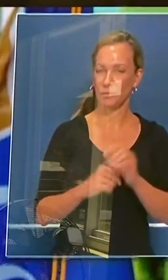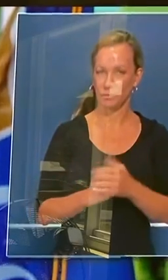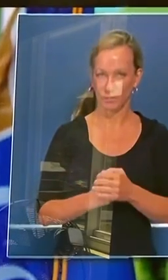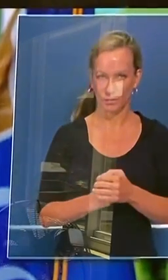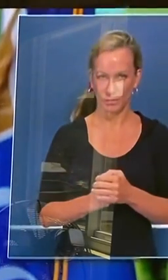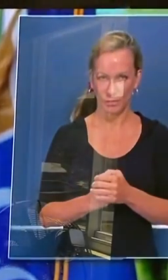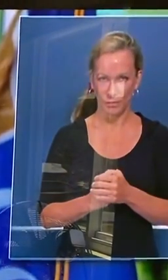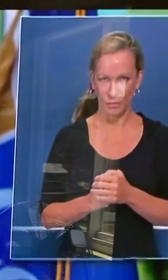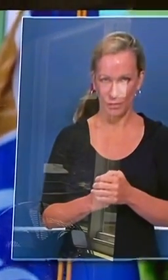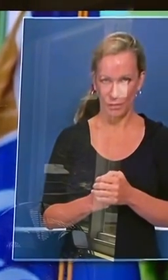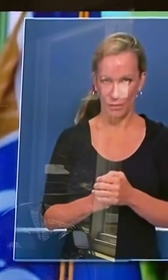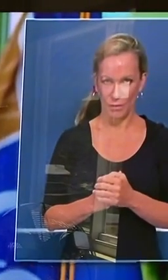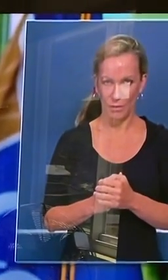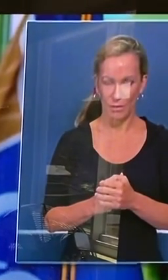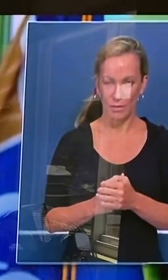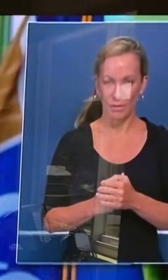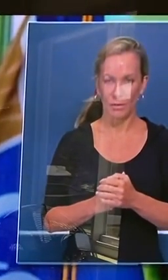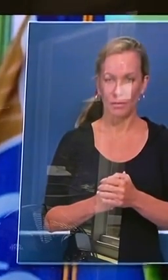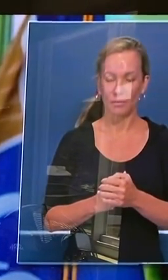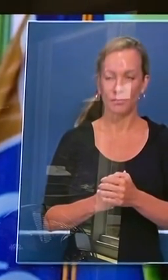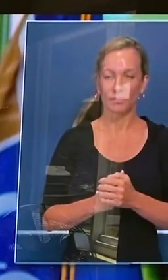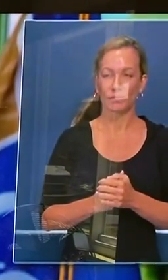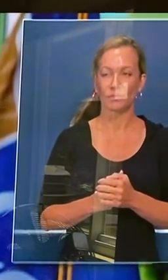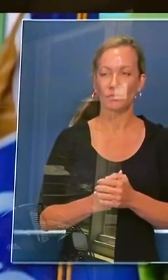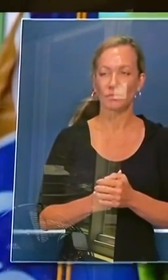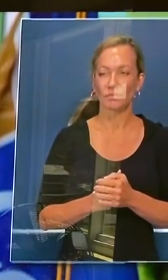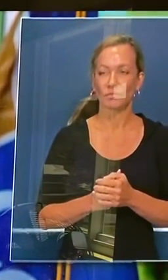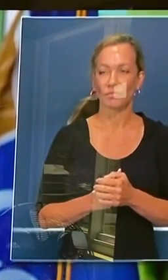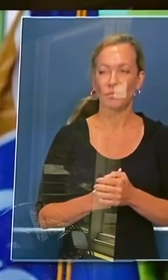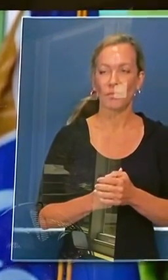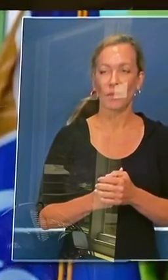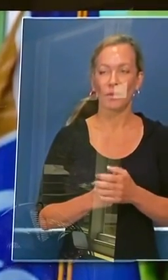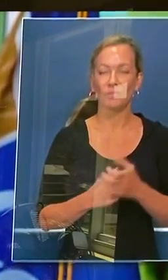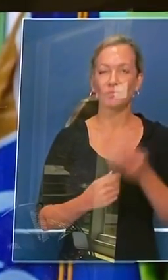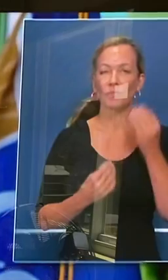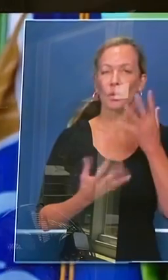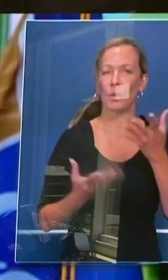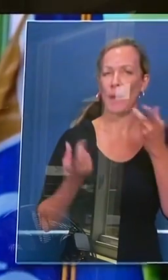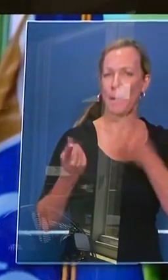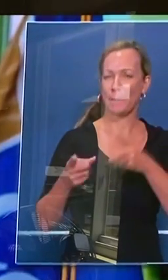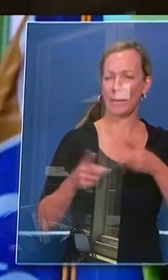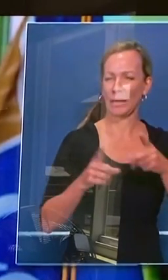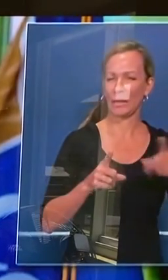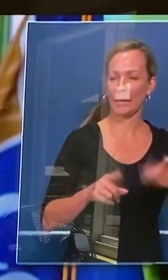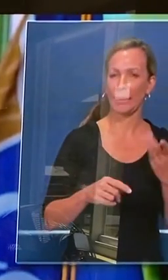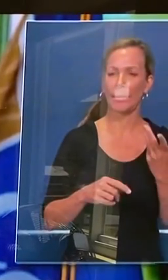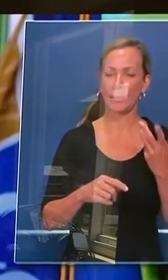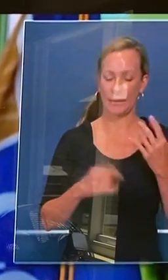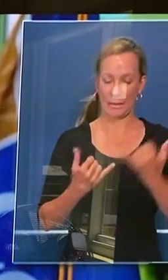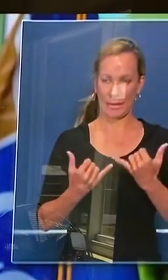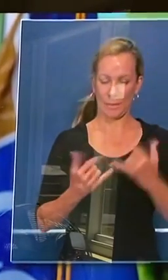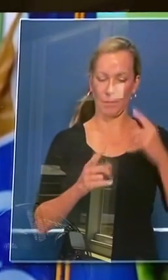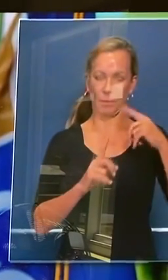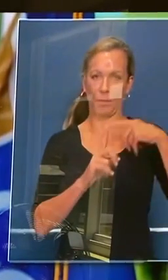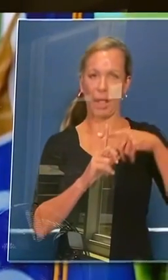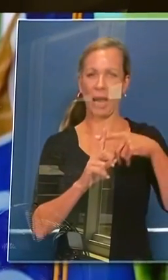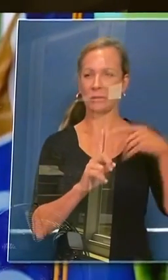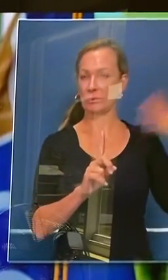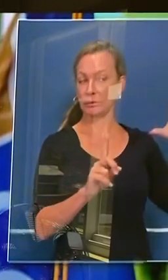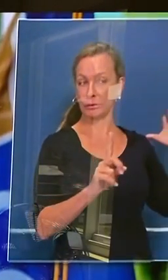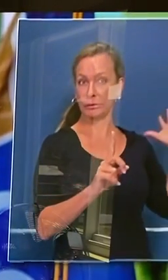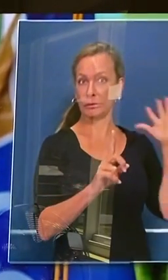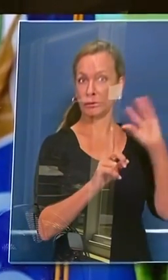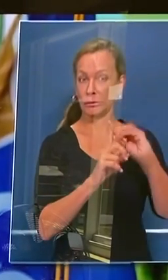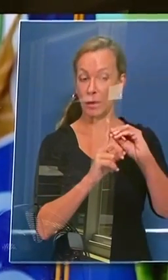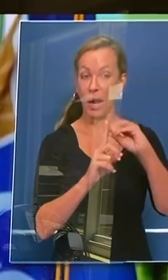sense of where we are, where we've been, and where we anticipate going over the course of the next week, in particular,